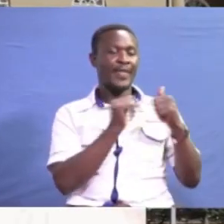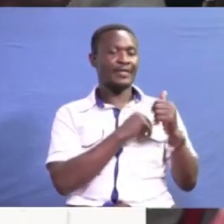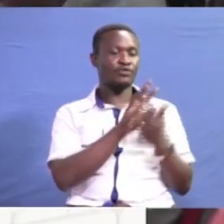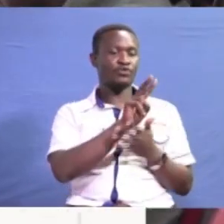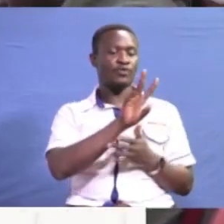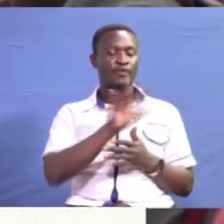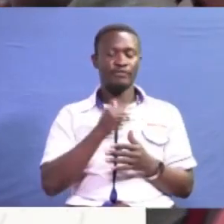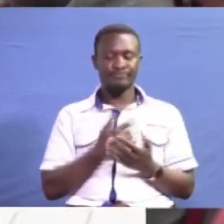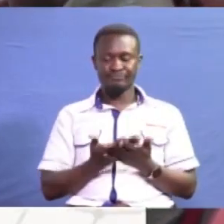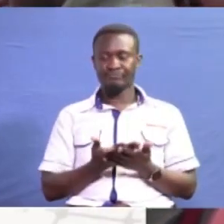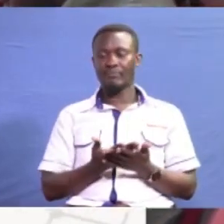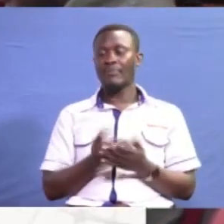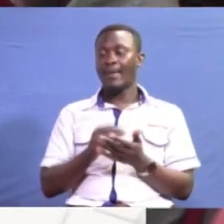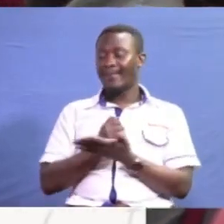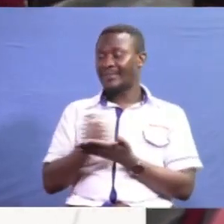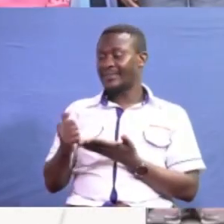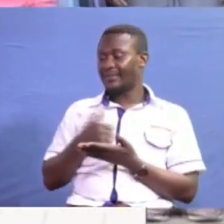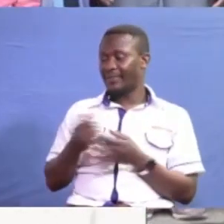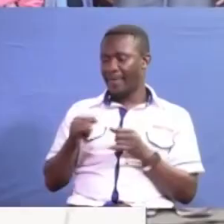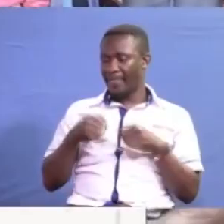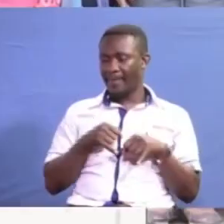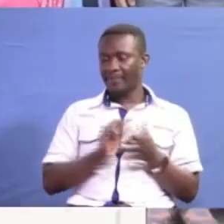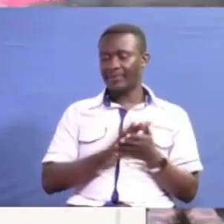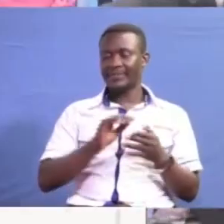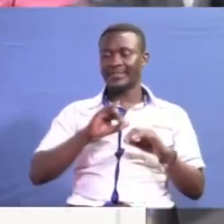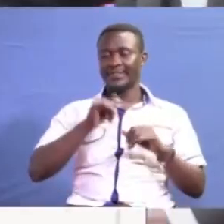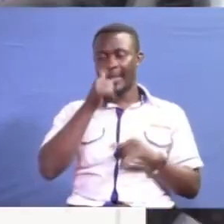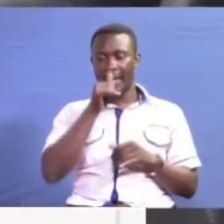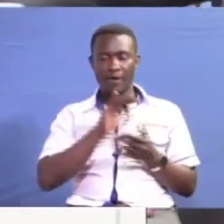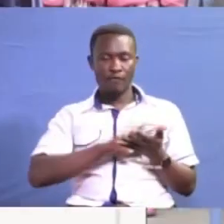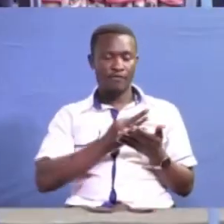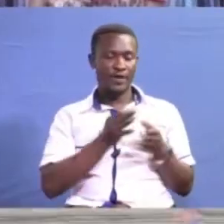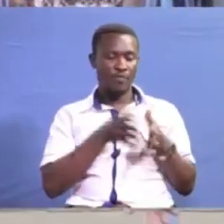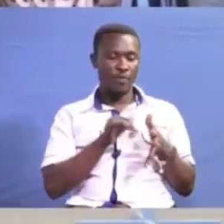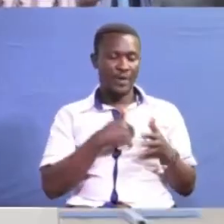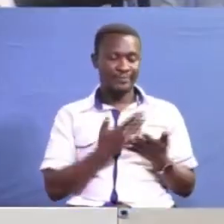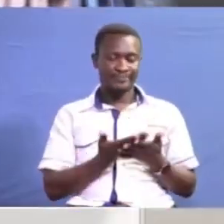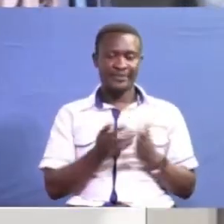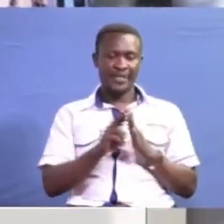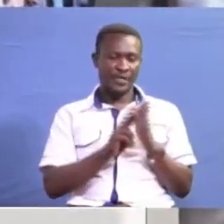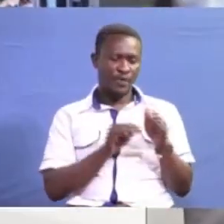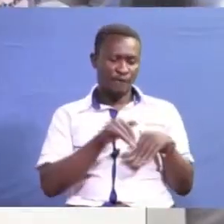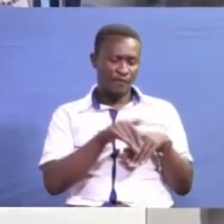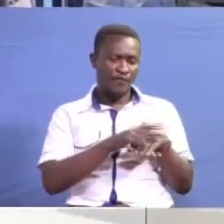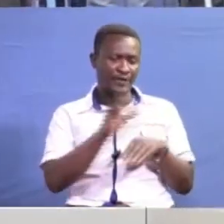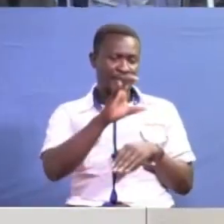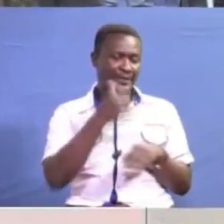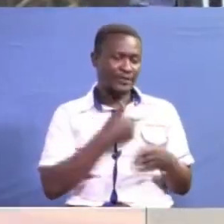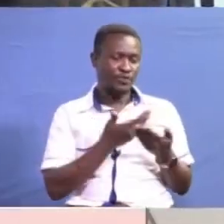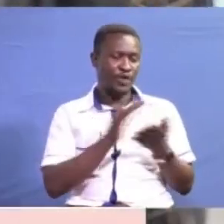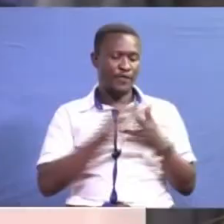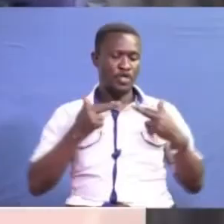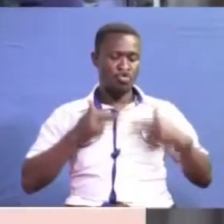2024, temporarily suspended the implementation of the new university funding model. The ruling follows a case filed by the Kenyan Human